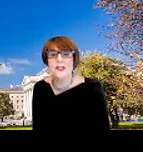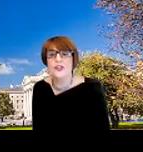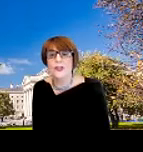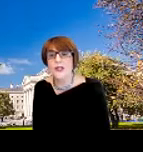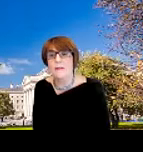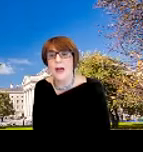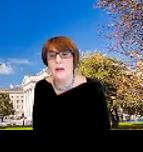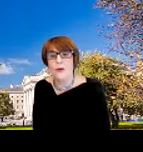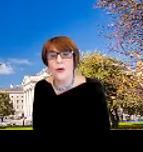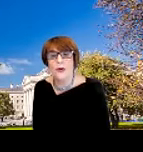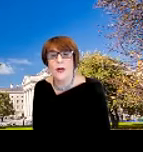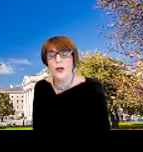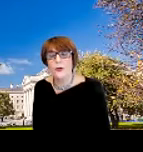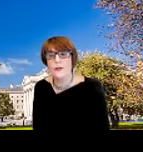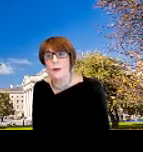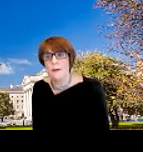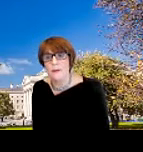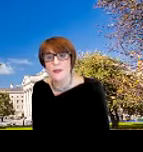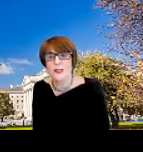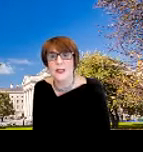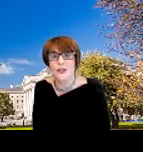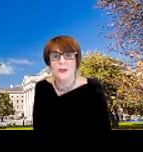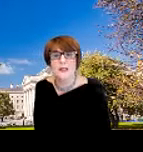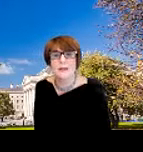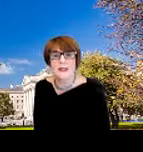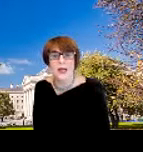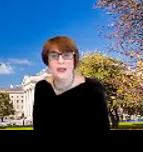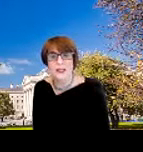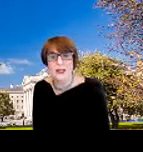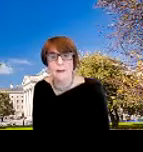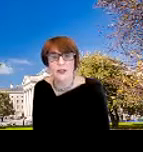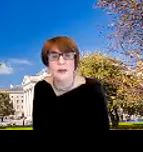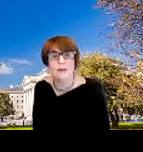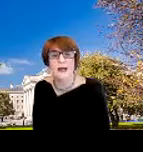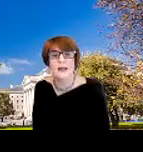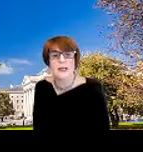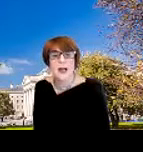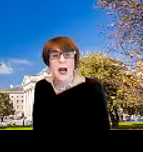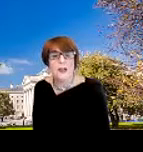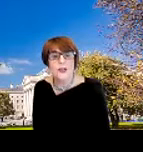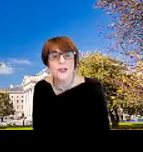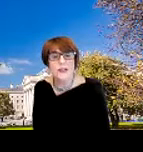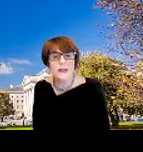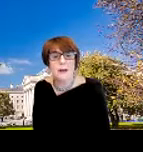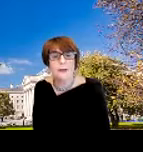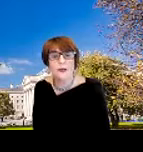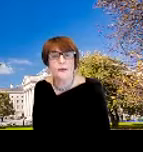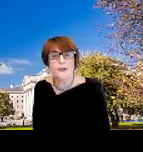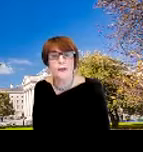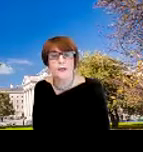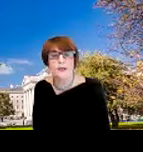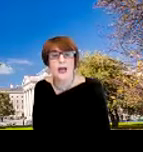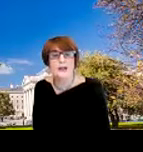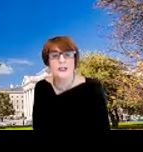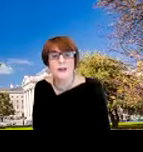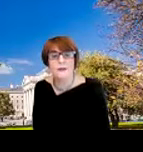This is just, again, more quotes from what people with intellectual disability had to say about the impact. I used to visit my brother once a